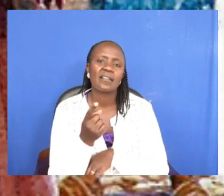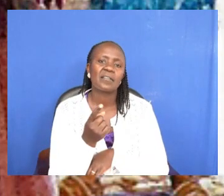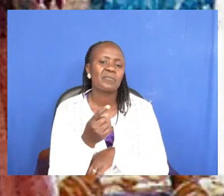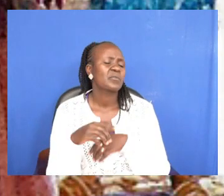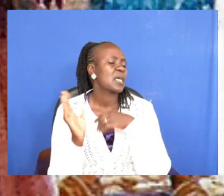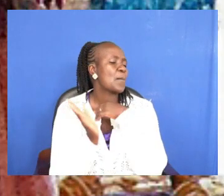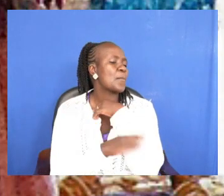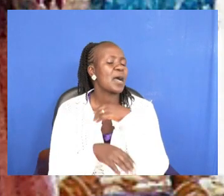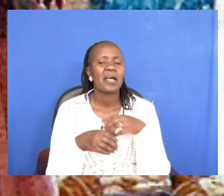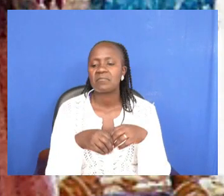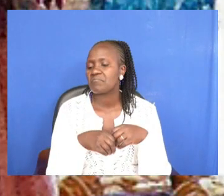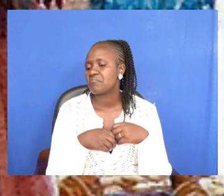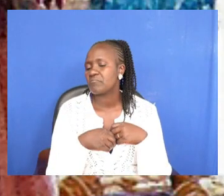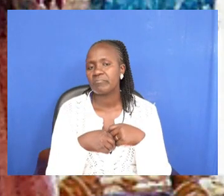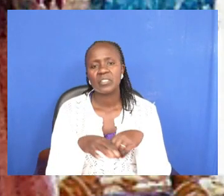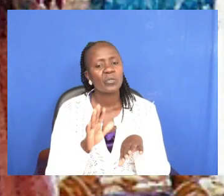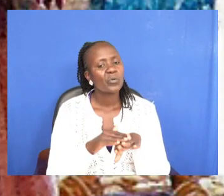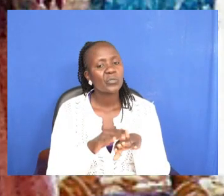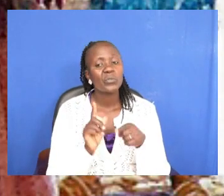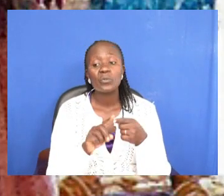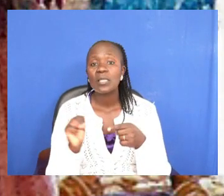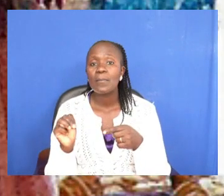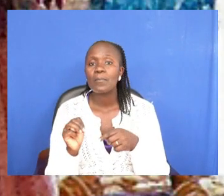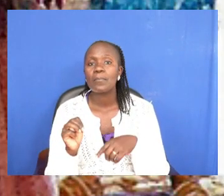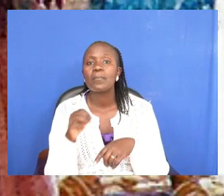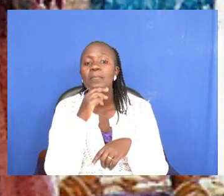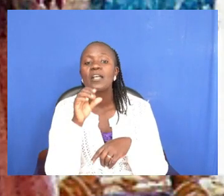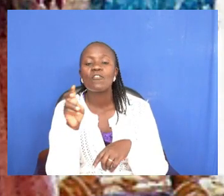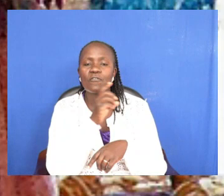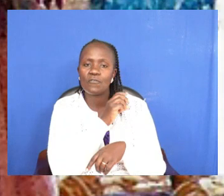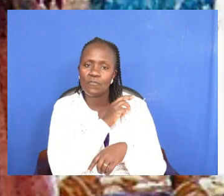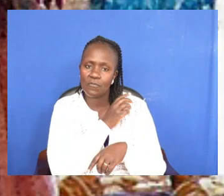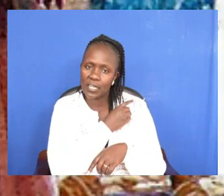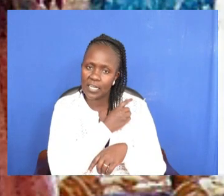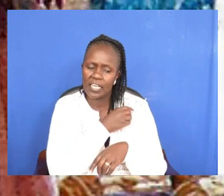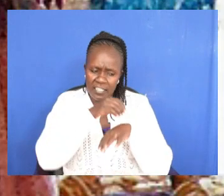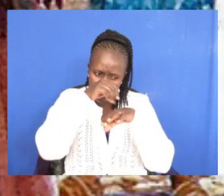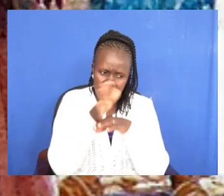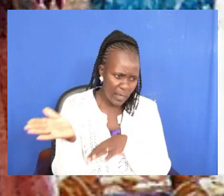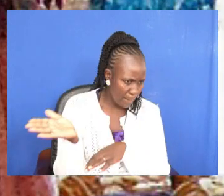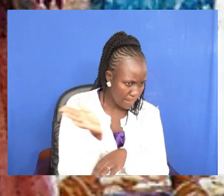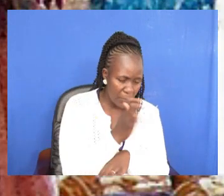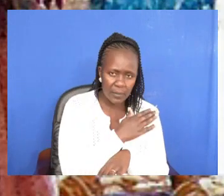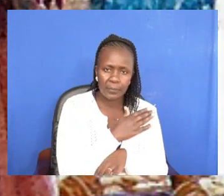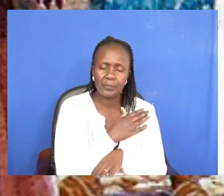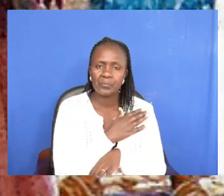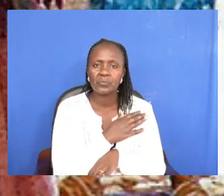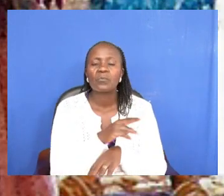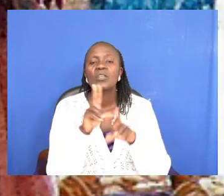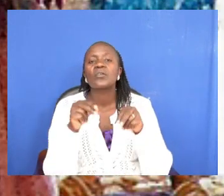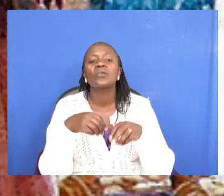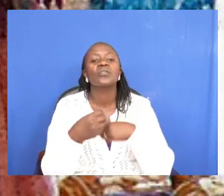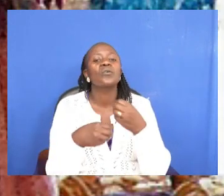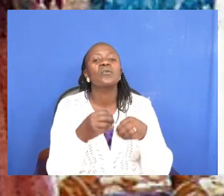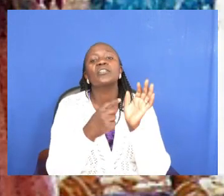of arrogance. He was not kind to them, and so he sent them away and told them that he was not